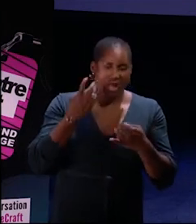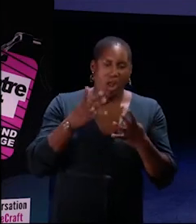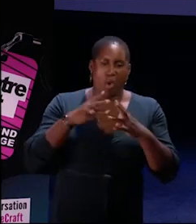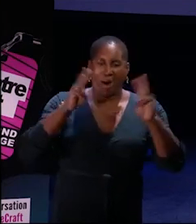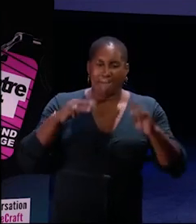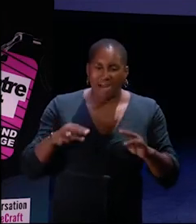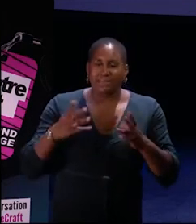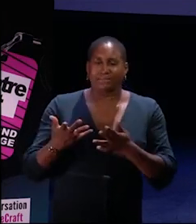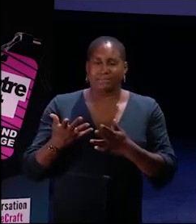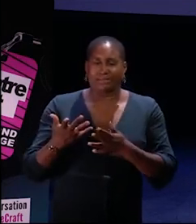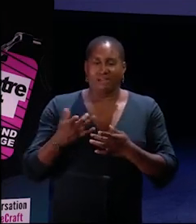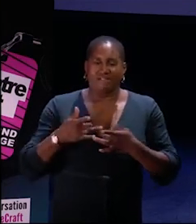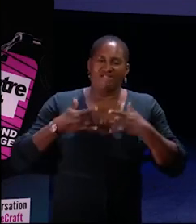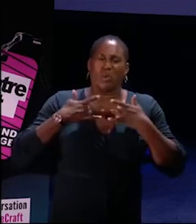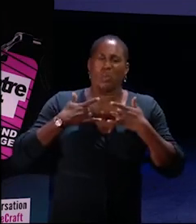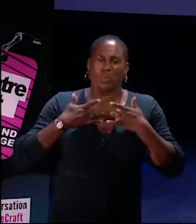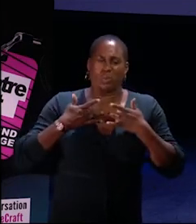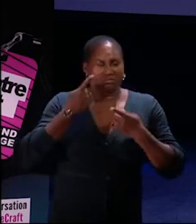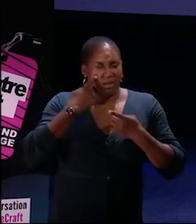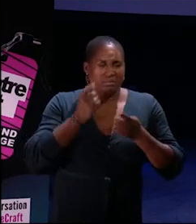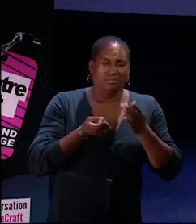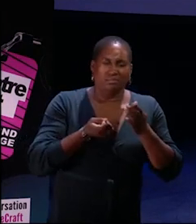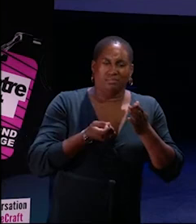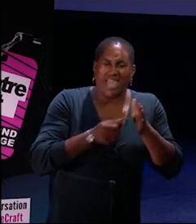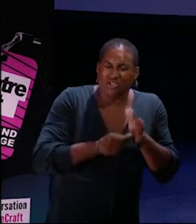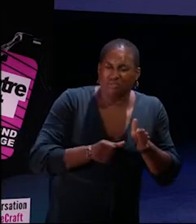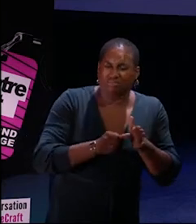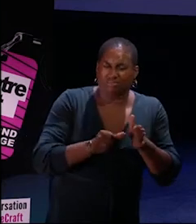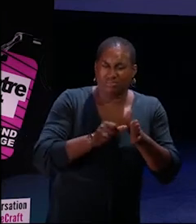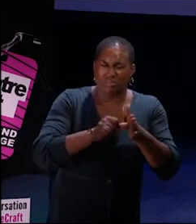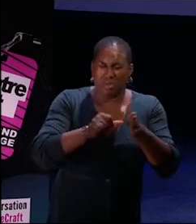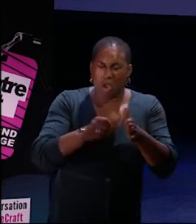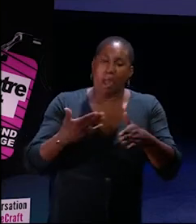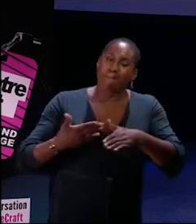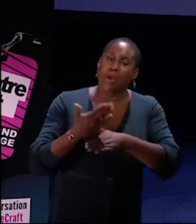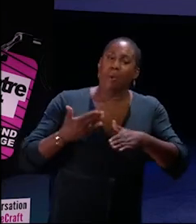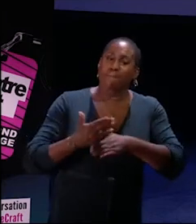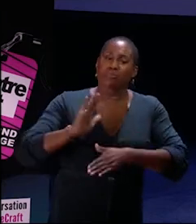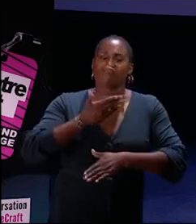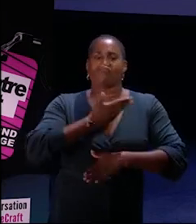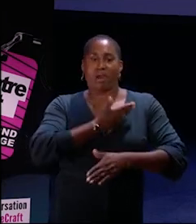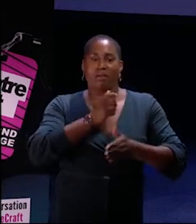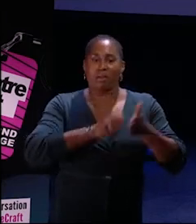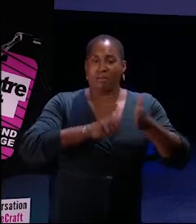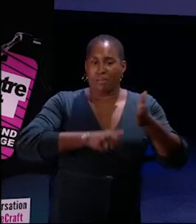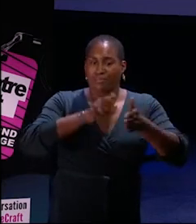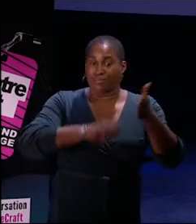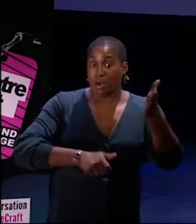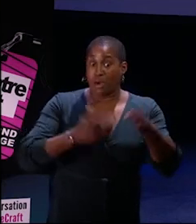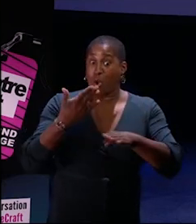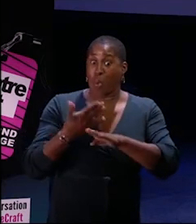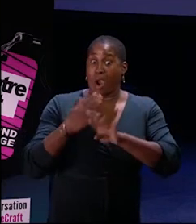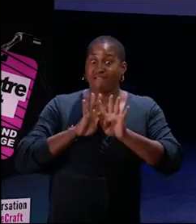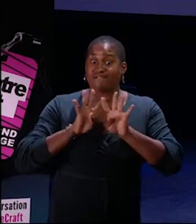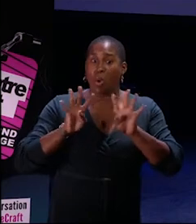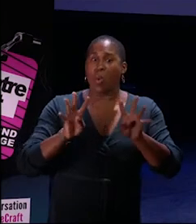and also working on them with all sorts of other issues, including employment rights, law and workforce, which is why I'm really,